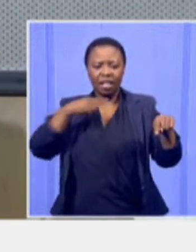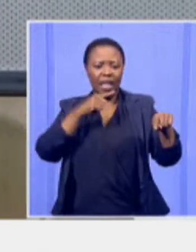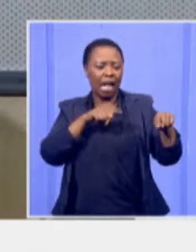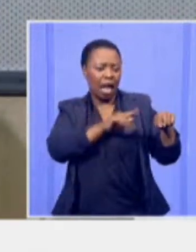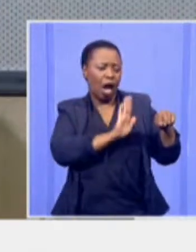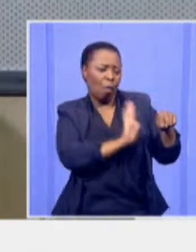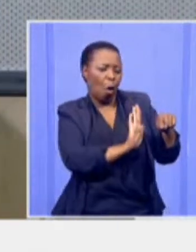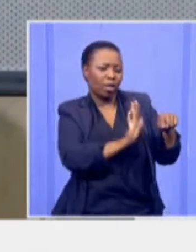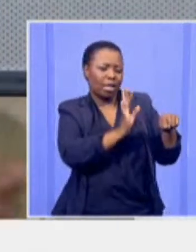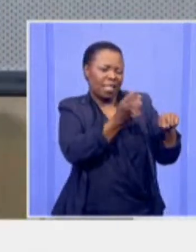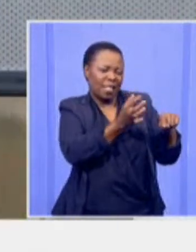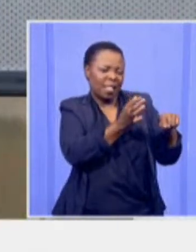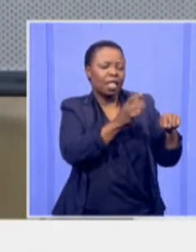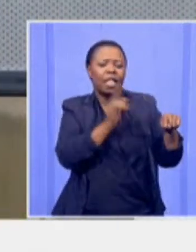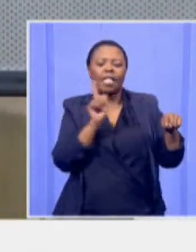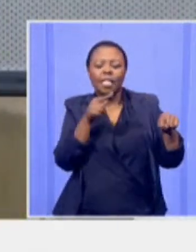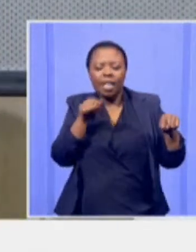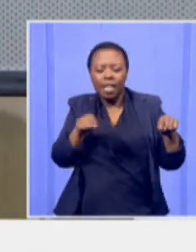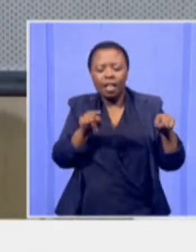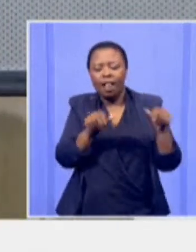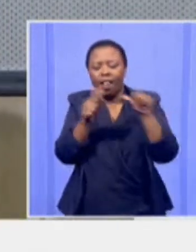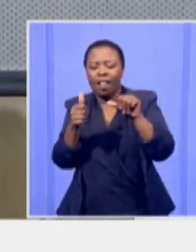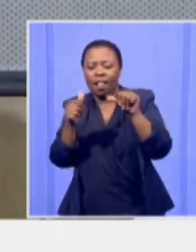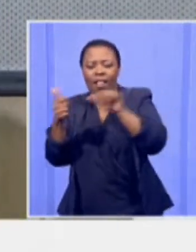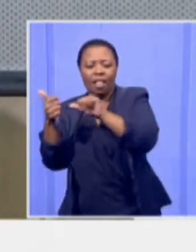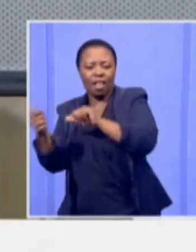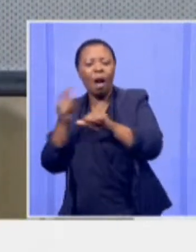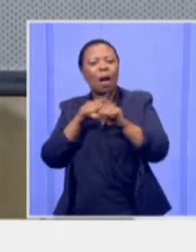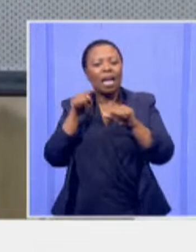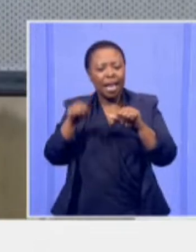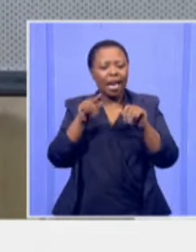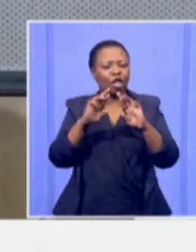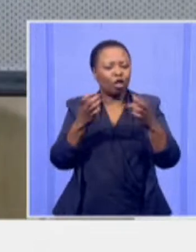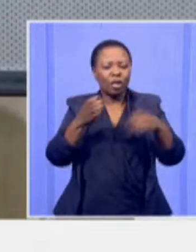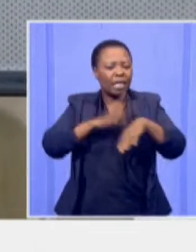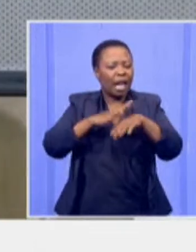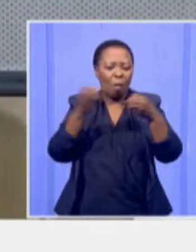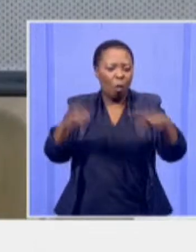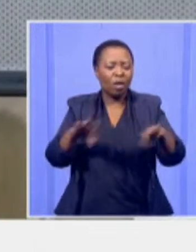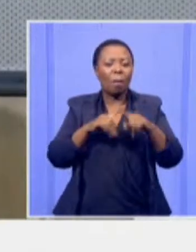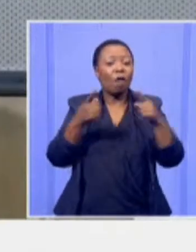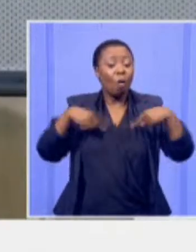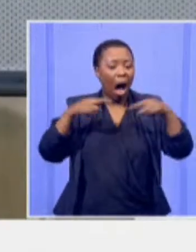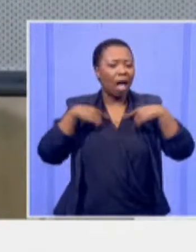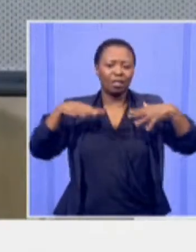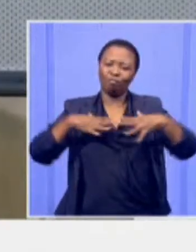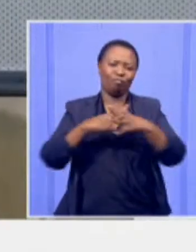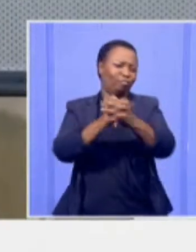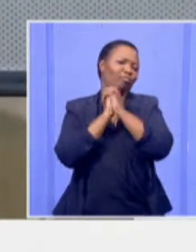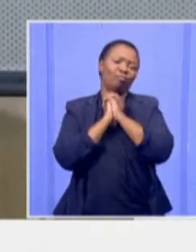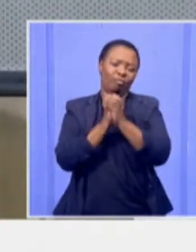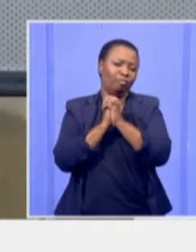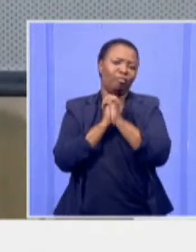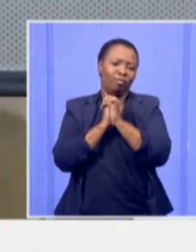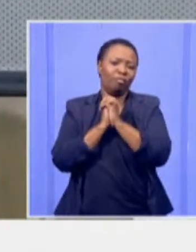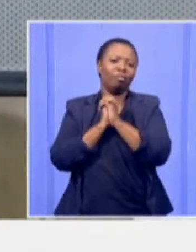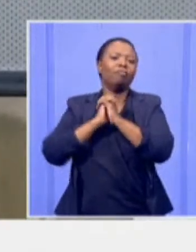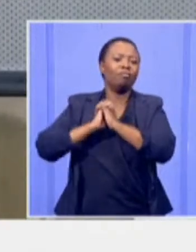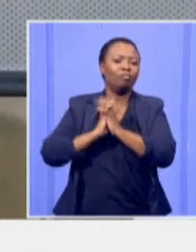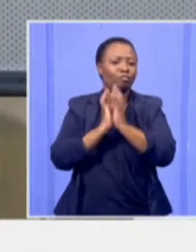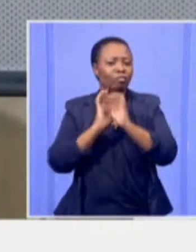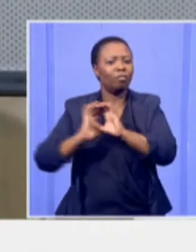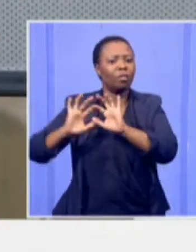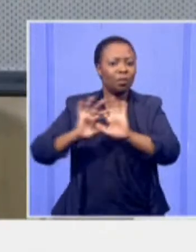and pause, so, that's waste of resources and time. So, us collaborating and moving together, it made